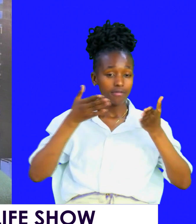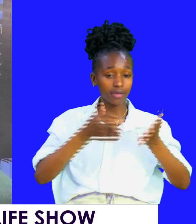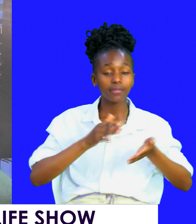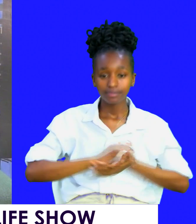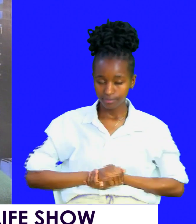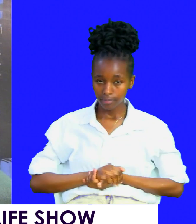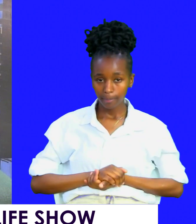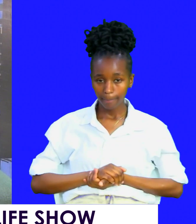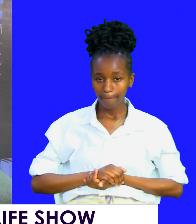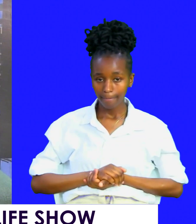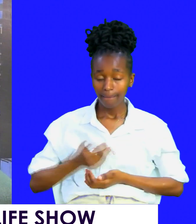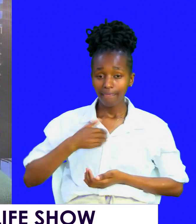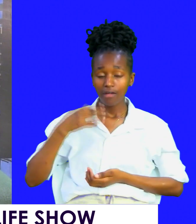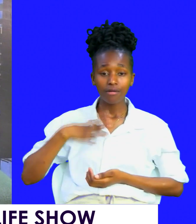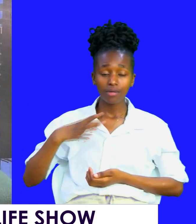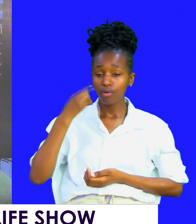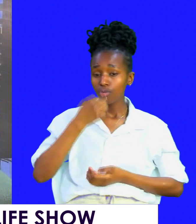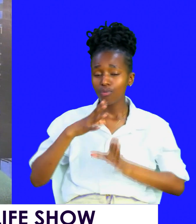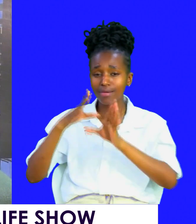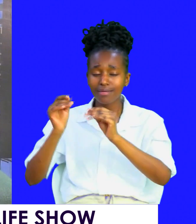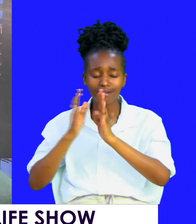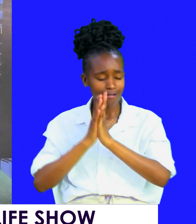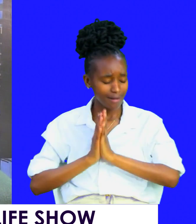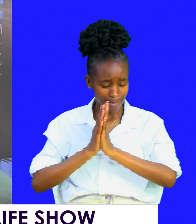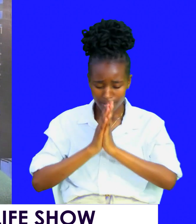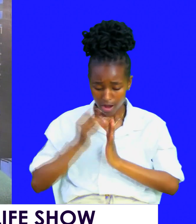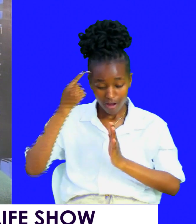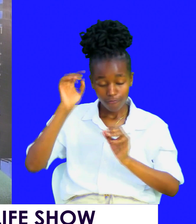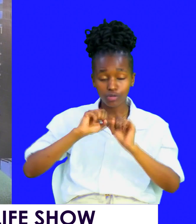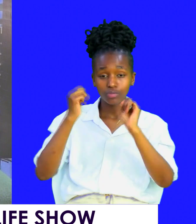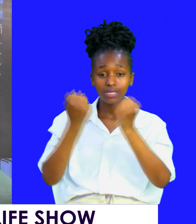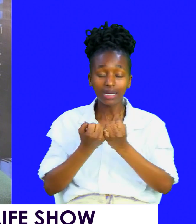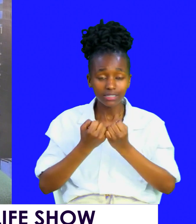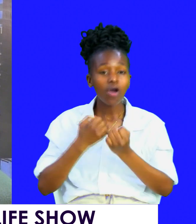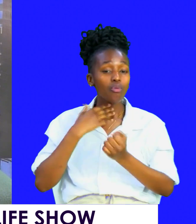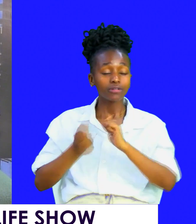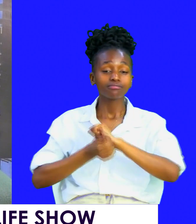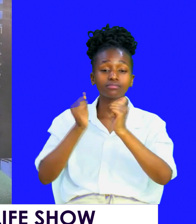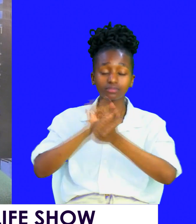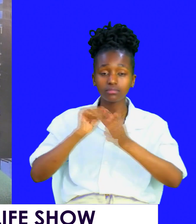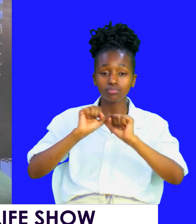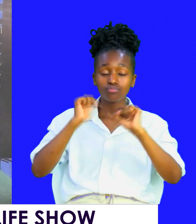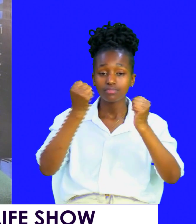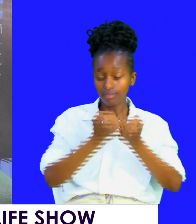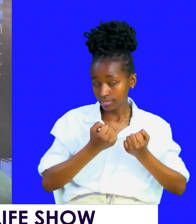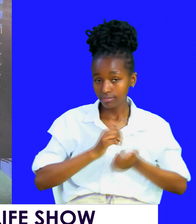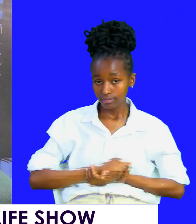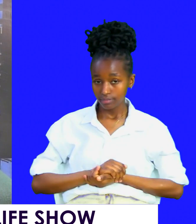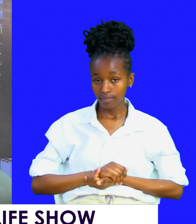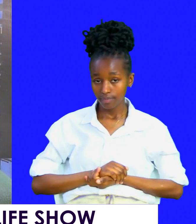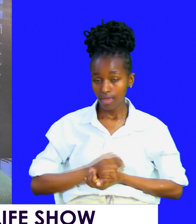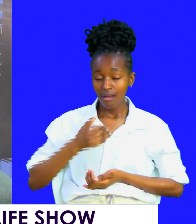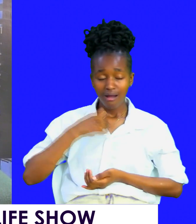people that take themselves to prayer and pray for the society to change it. Those are the people that